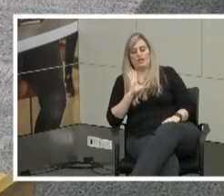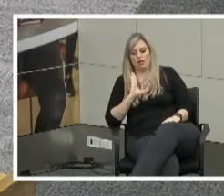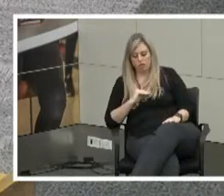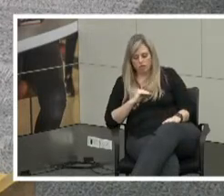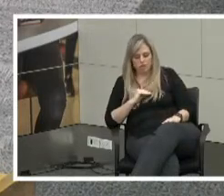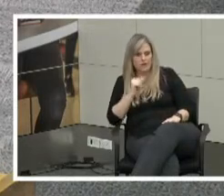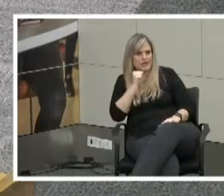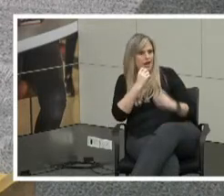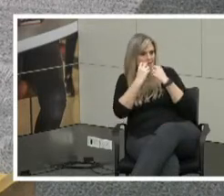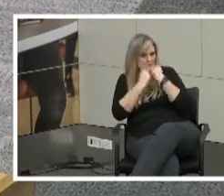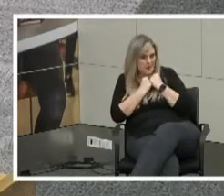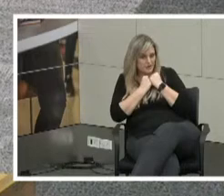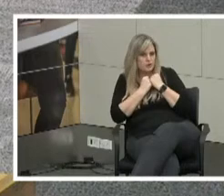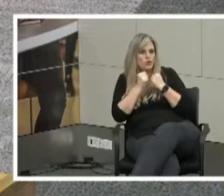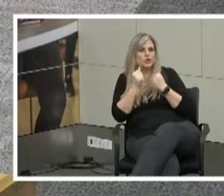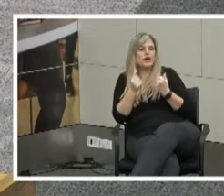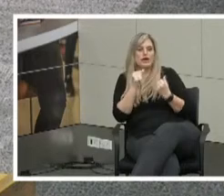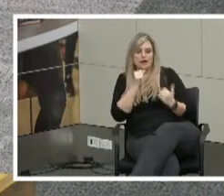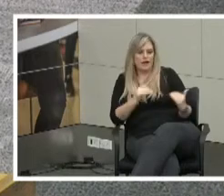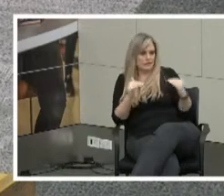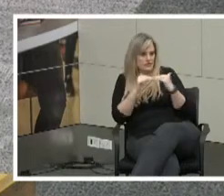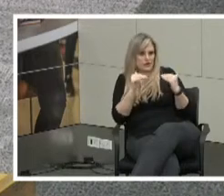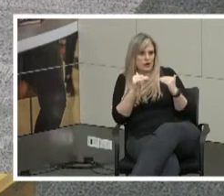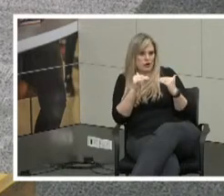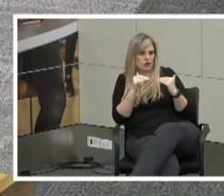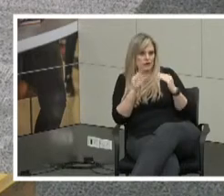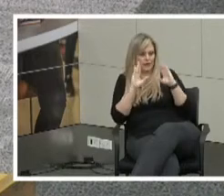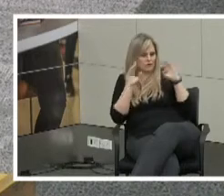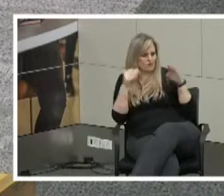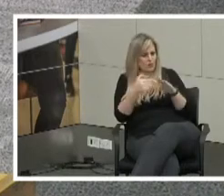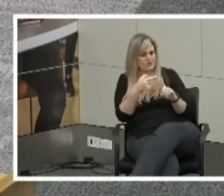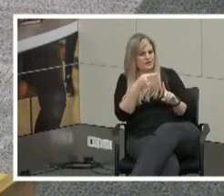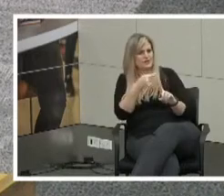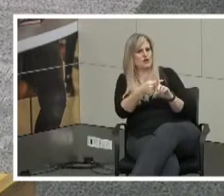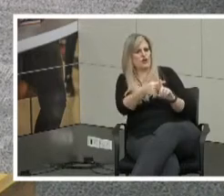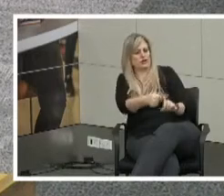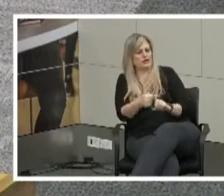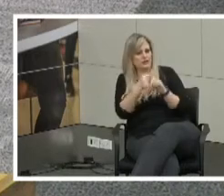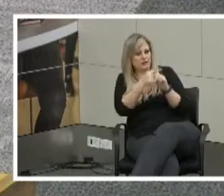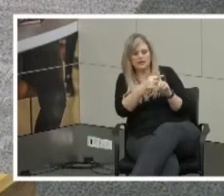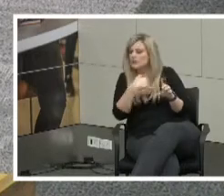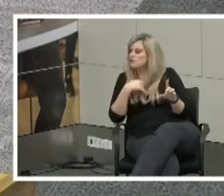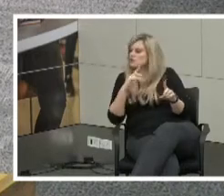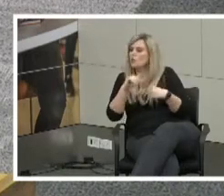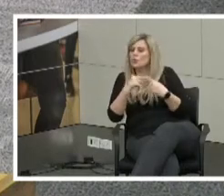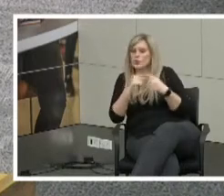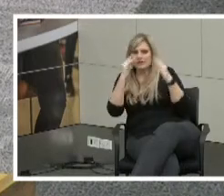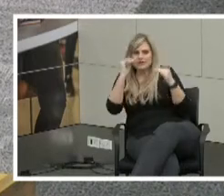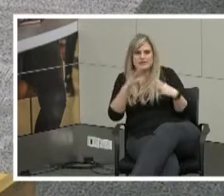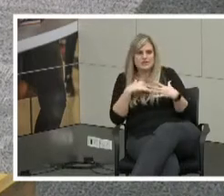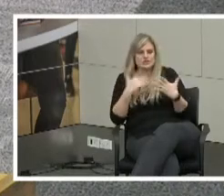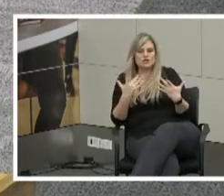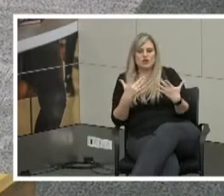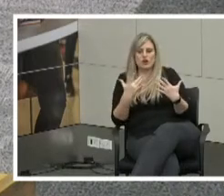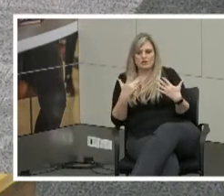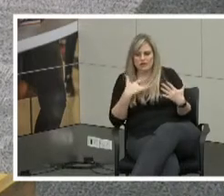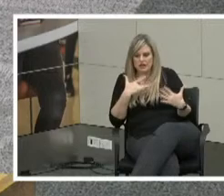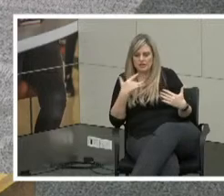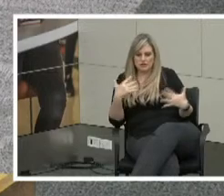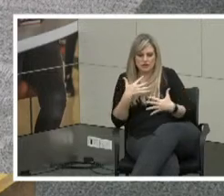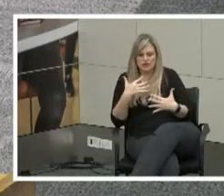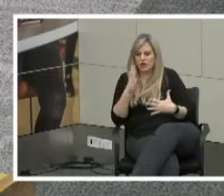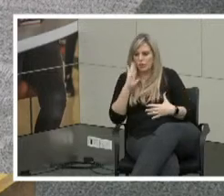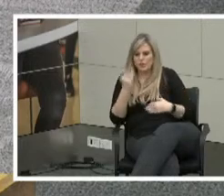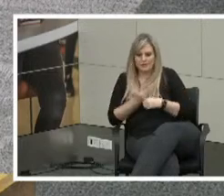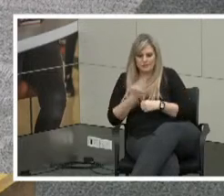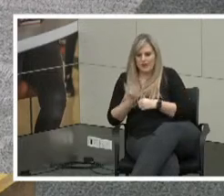undervalued and unfairly targeted how can we expect our students to thrive when their teachers are constantly living in fear of losing